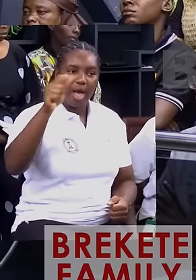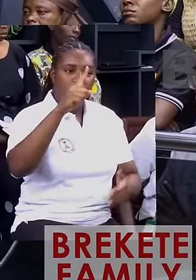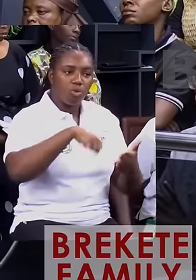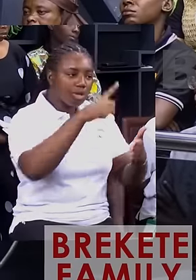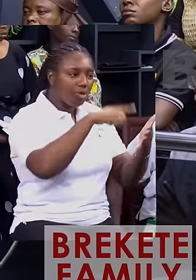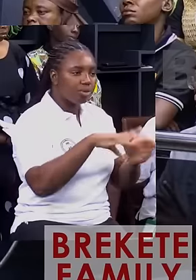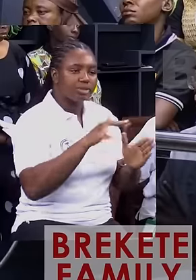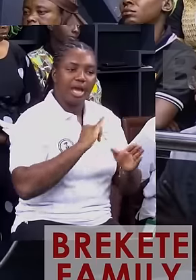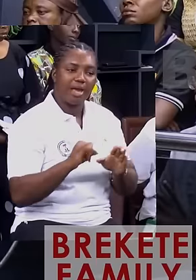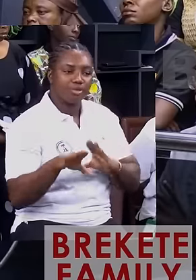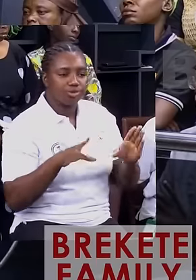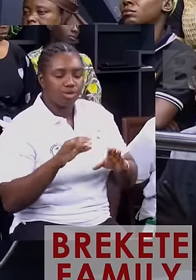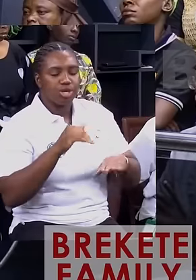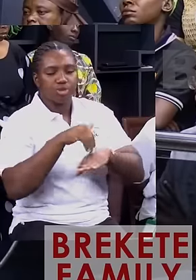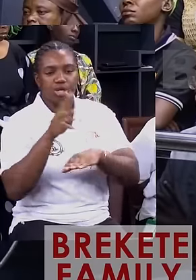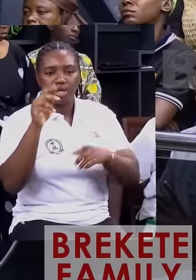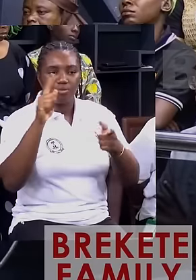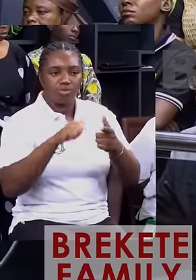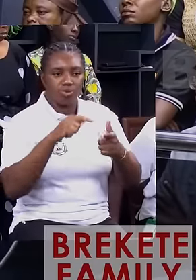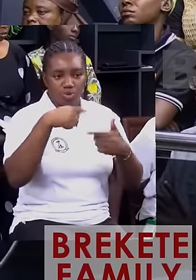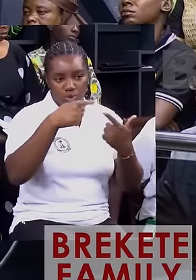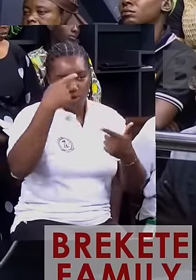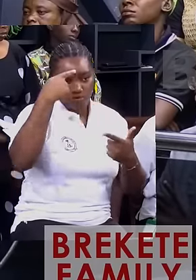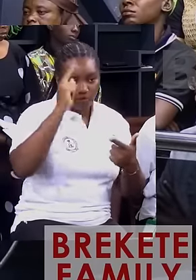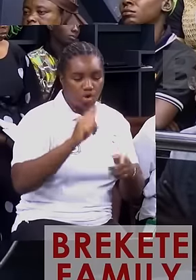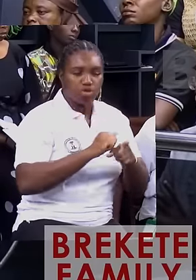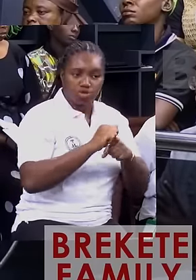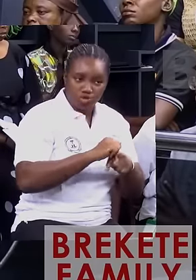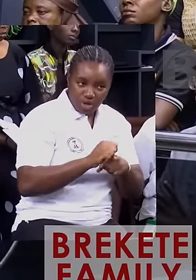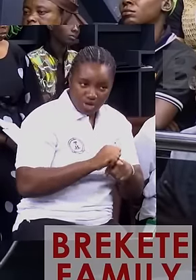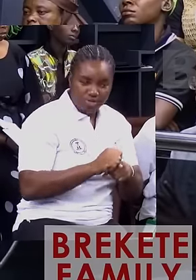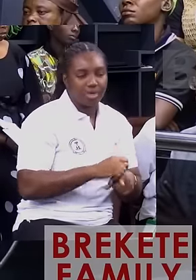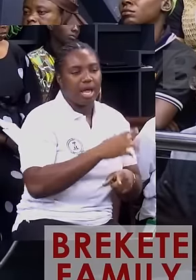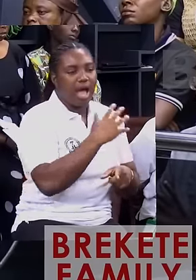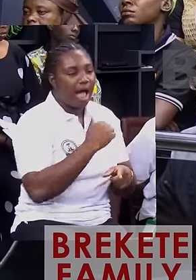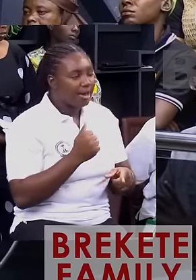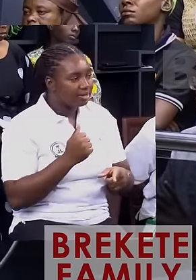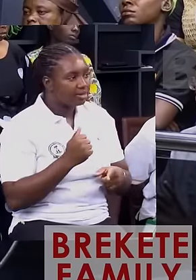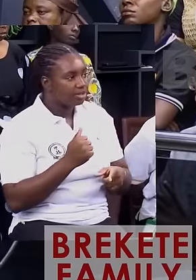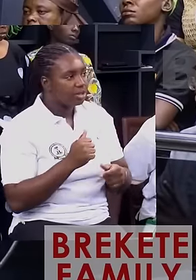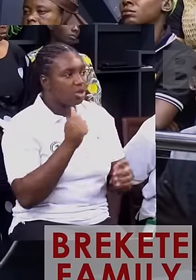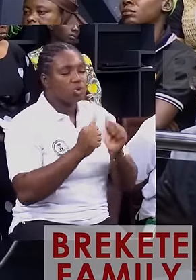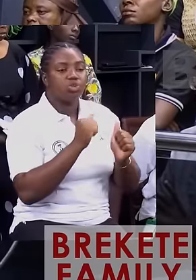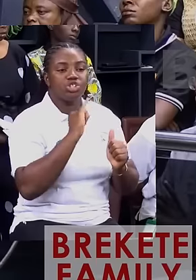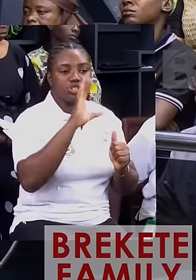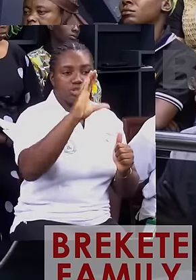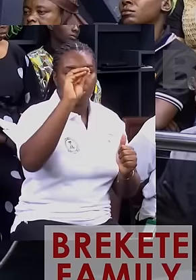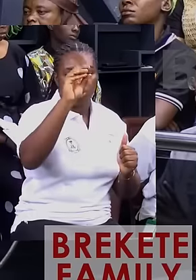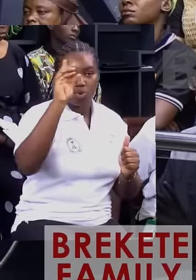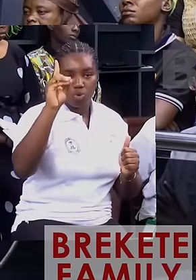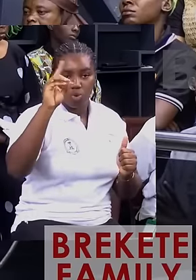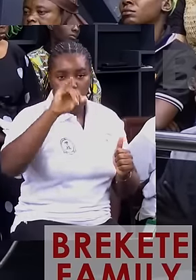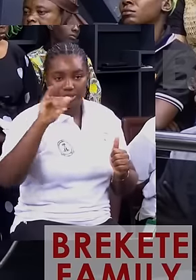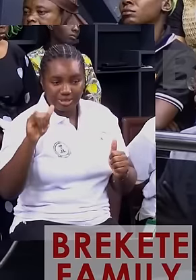far. You sent them to go for Kelechi's training, and Madam Happiness, which is coding, which is